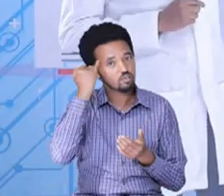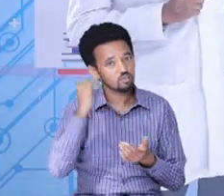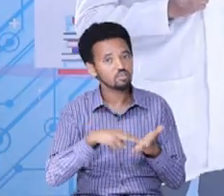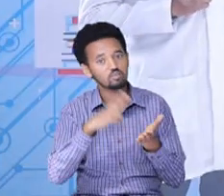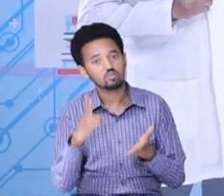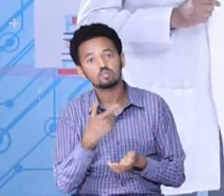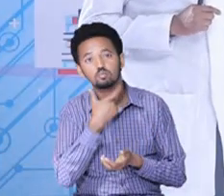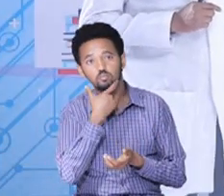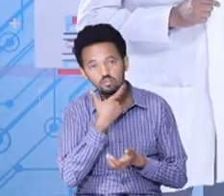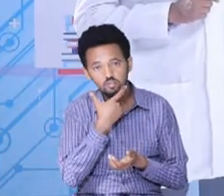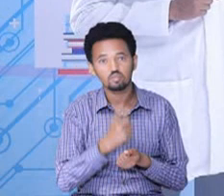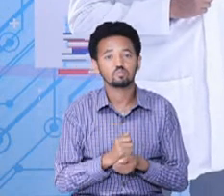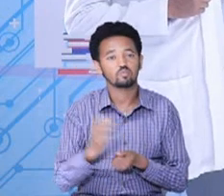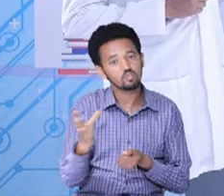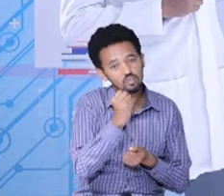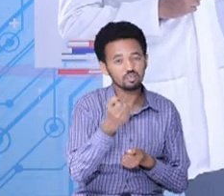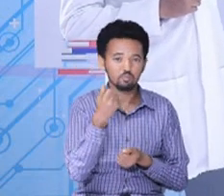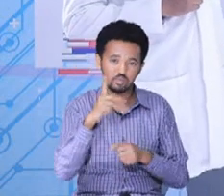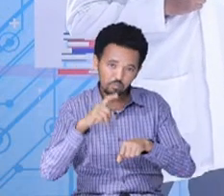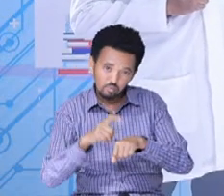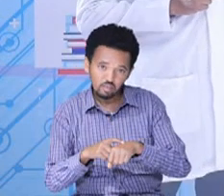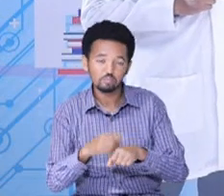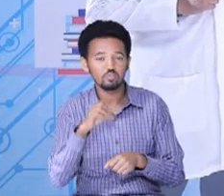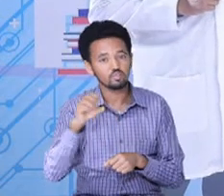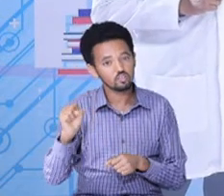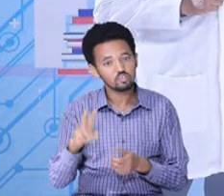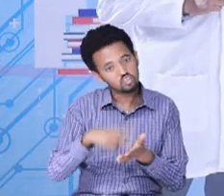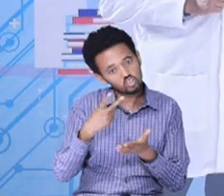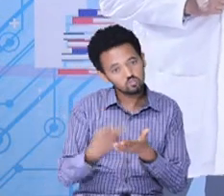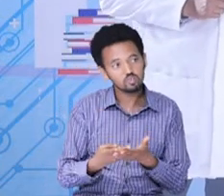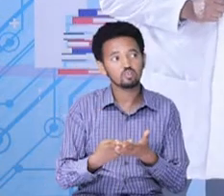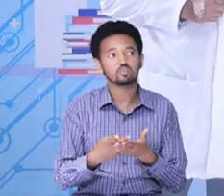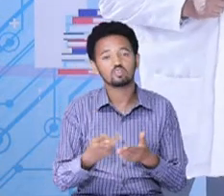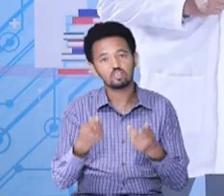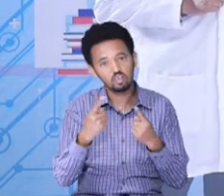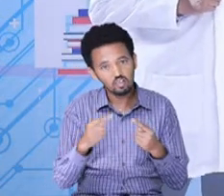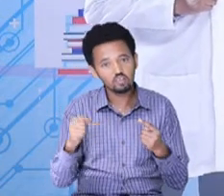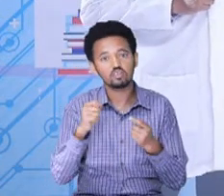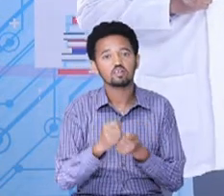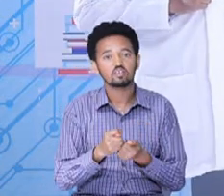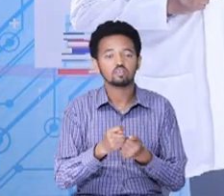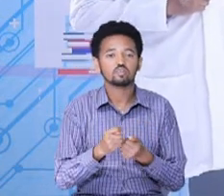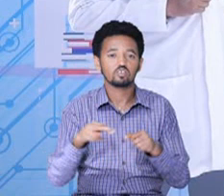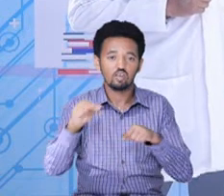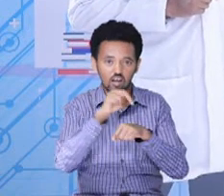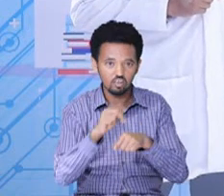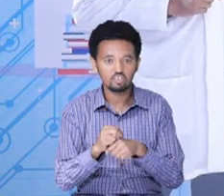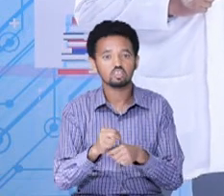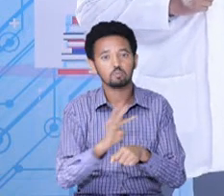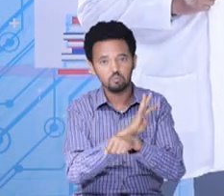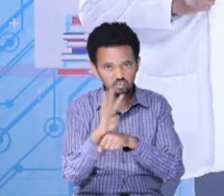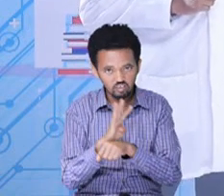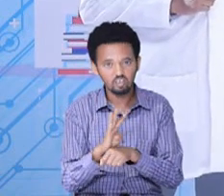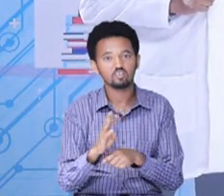Britain maintained that it would take some time since she felt still had to train the nationalist, business